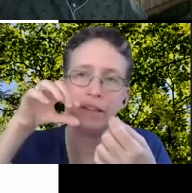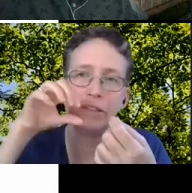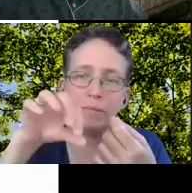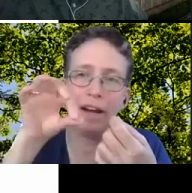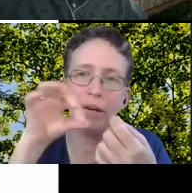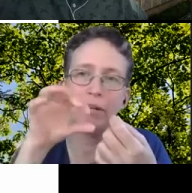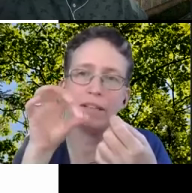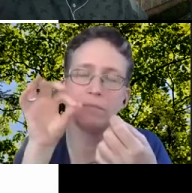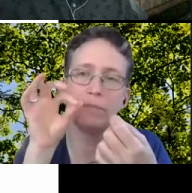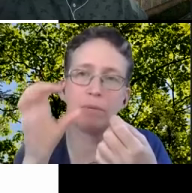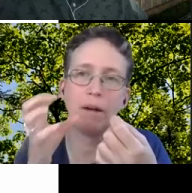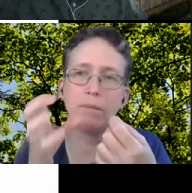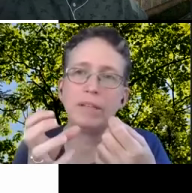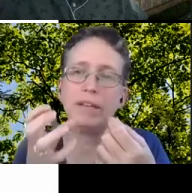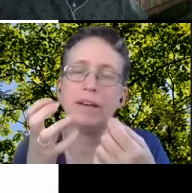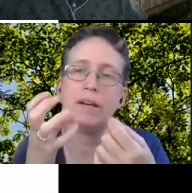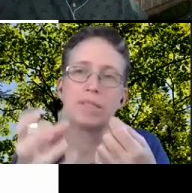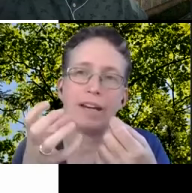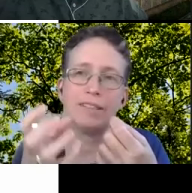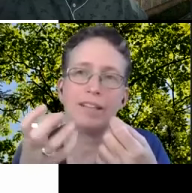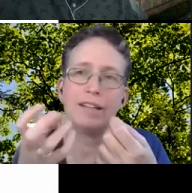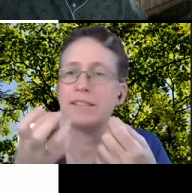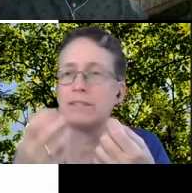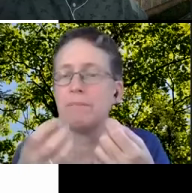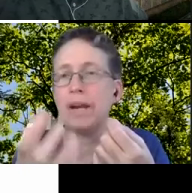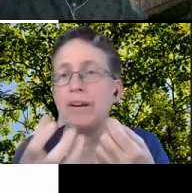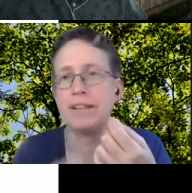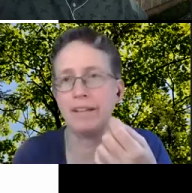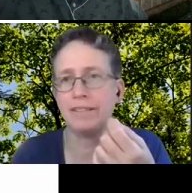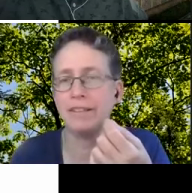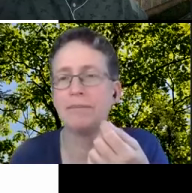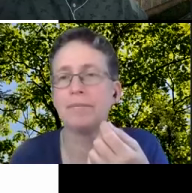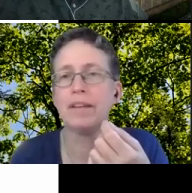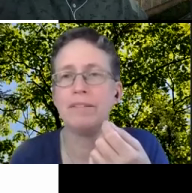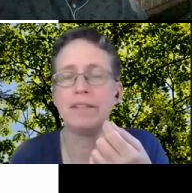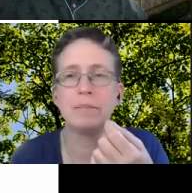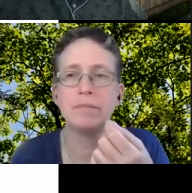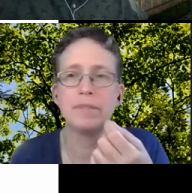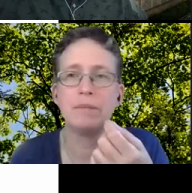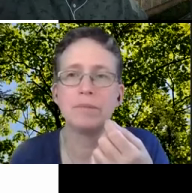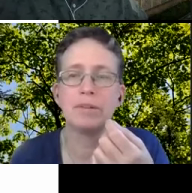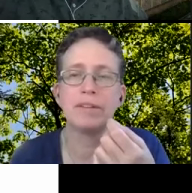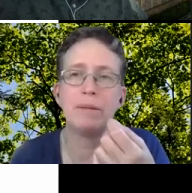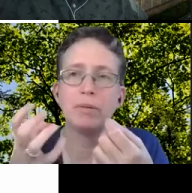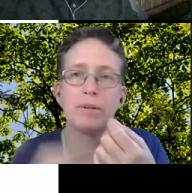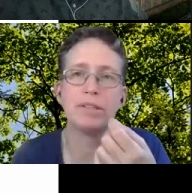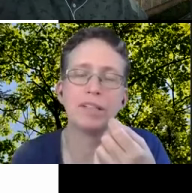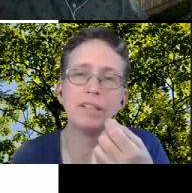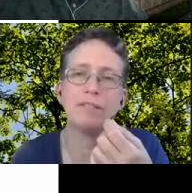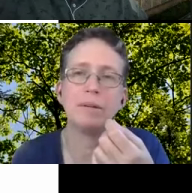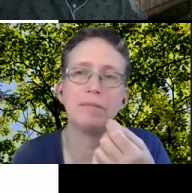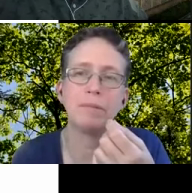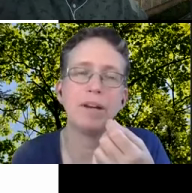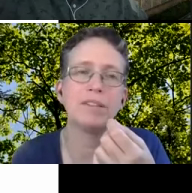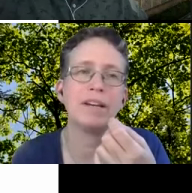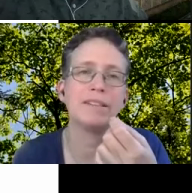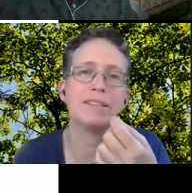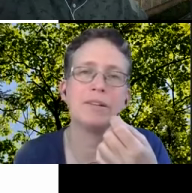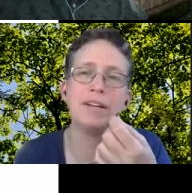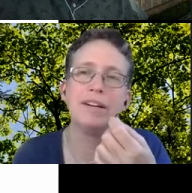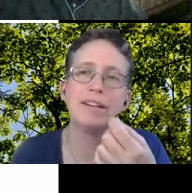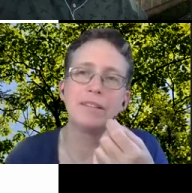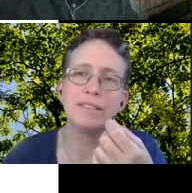the tobacco is probably protecting the nest from parasites, giving some sort of chemical protection from